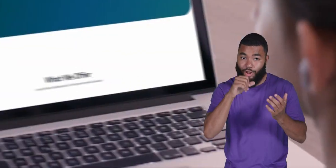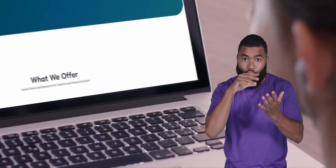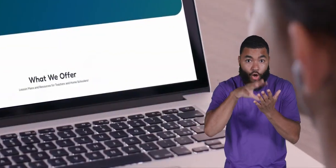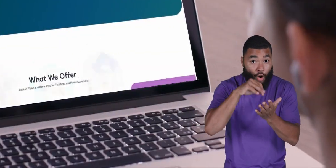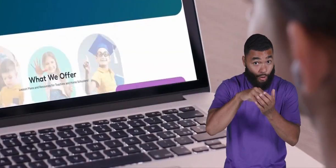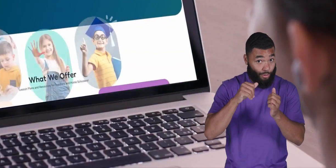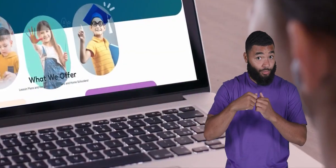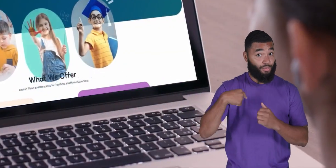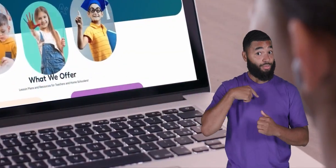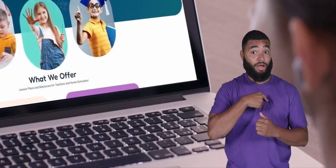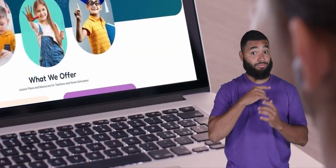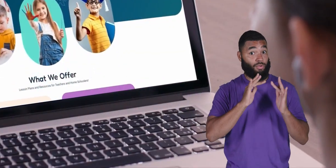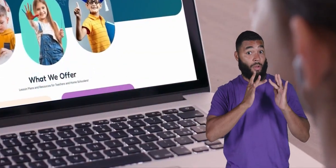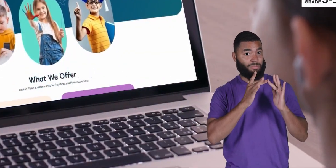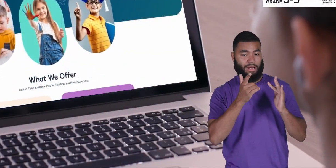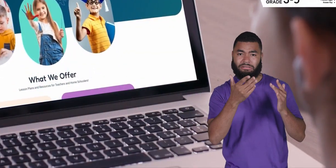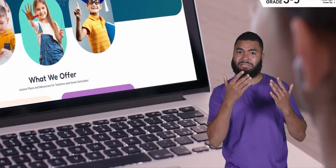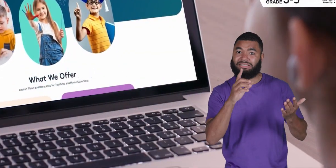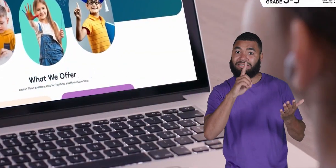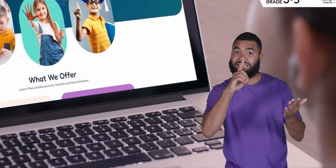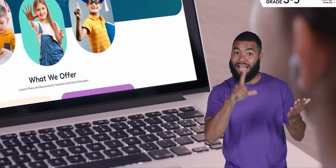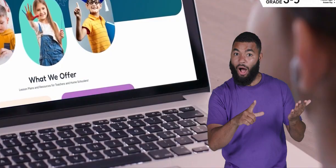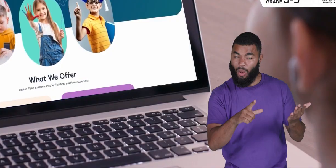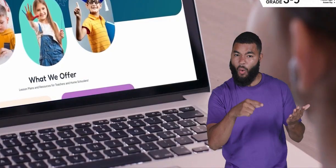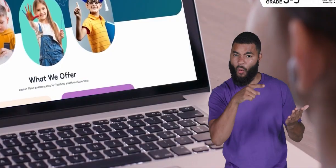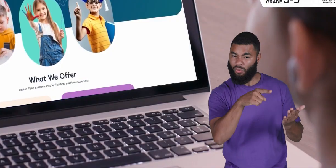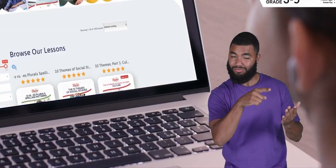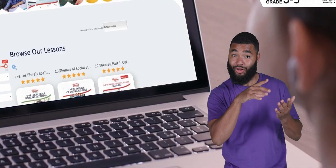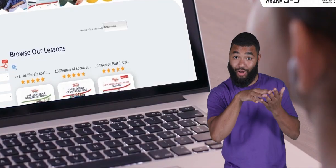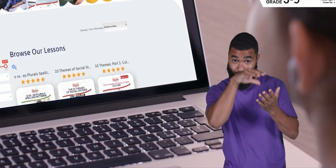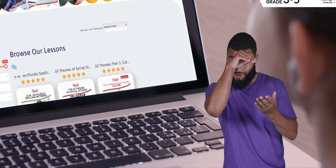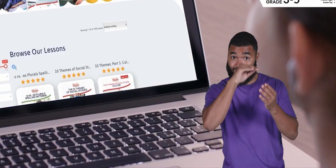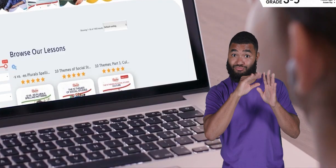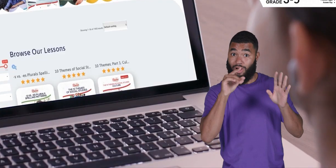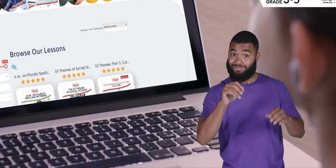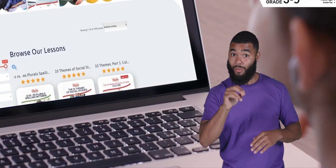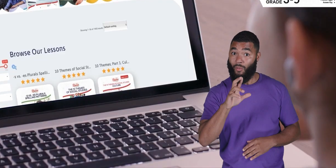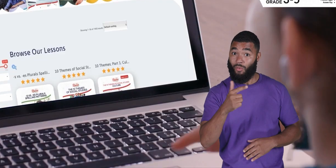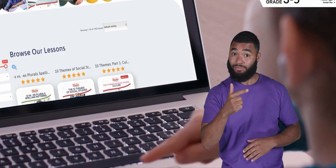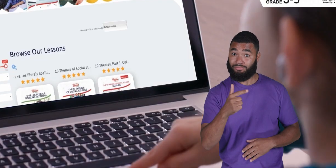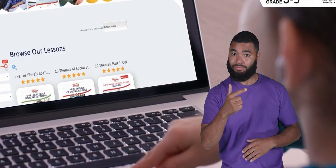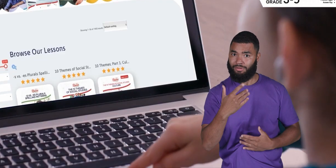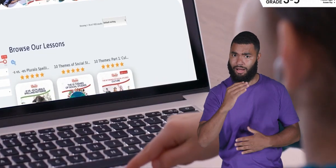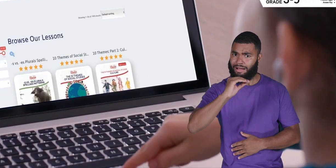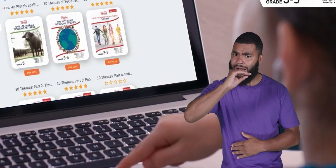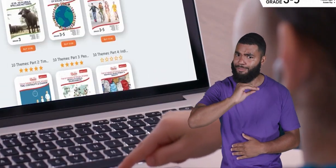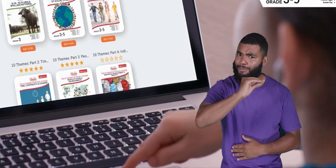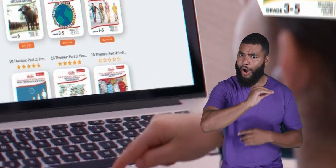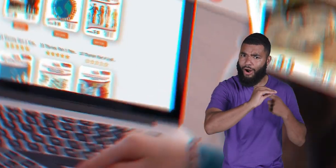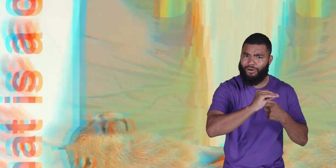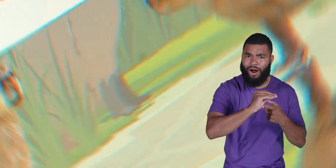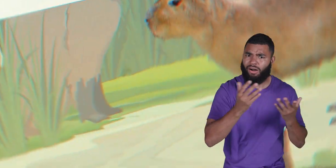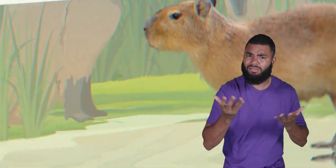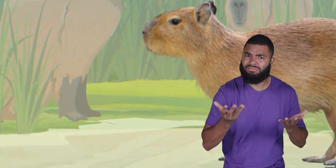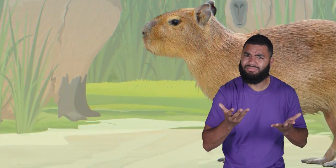you can read along with us by downloading this lesson plan from our website learnbrite.org